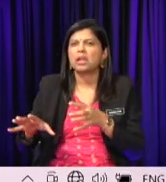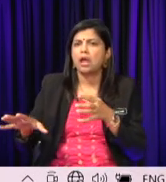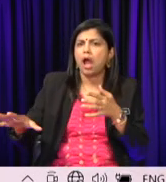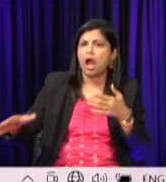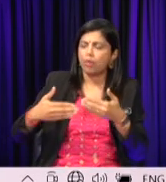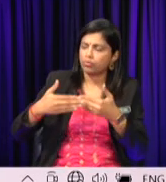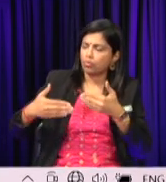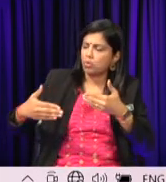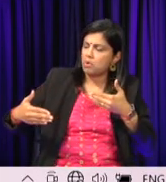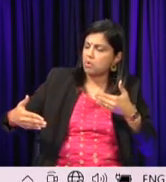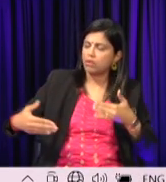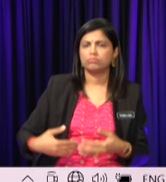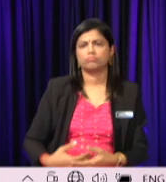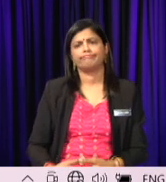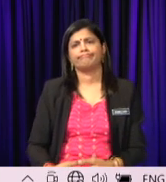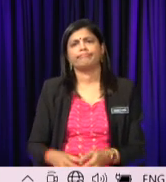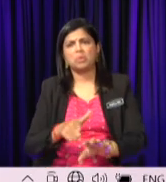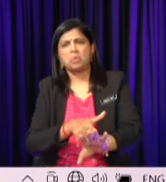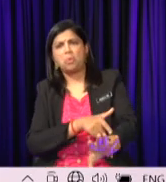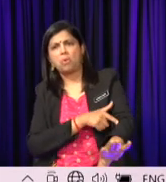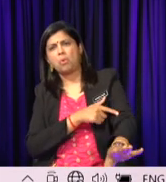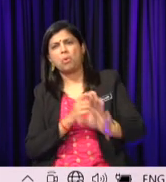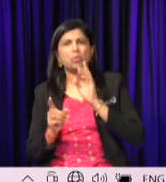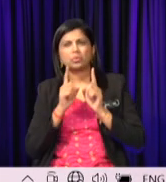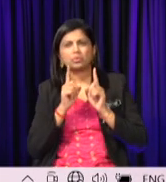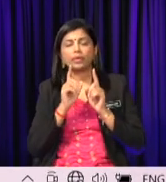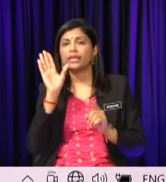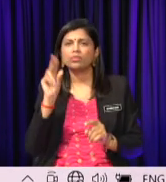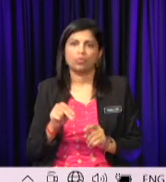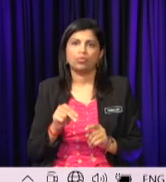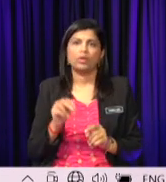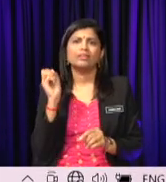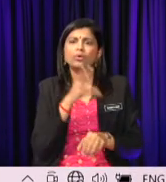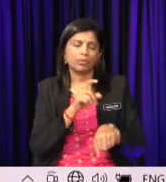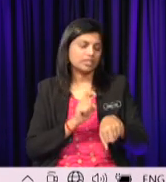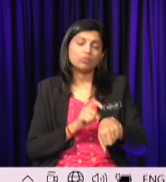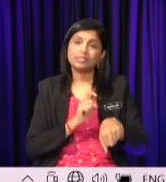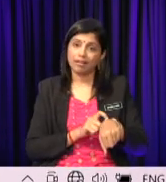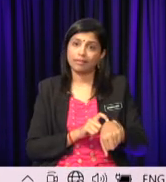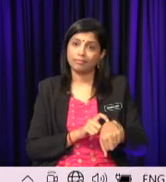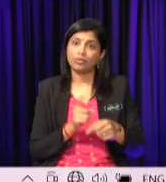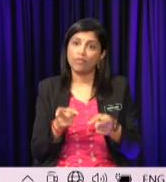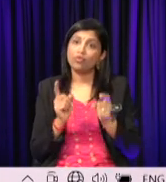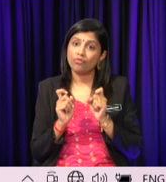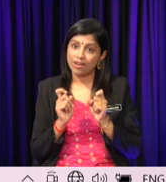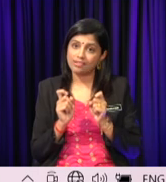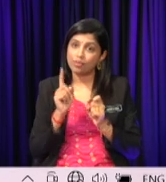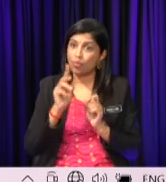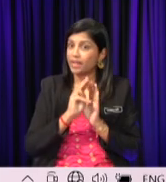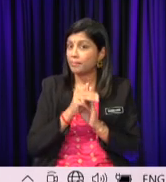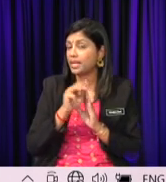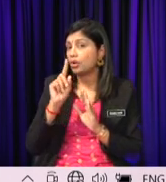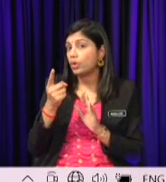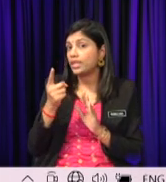show disagreement, mm-hmm. especially in the discussion part, when you need to decide, all right? You